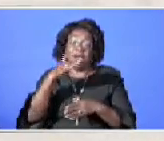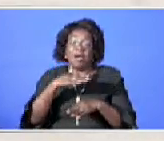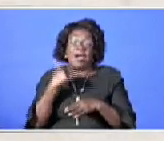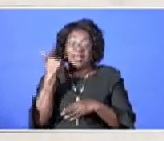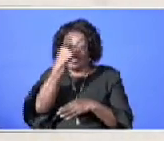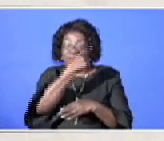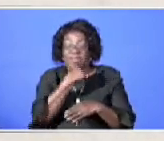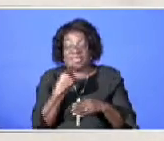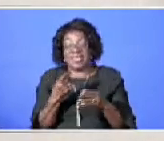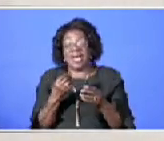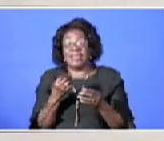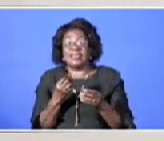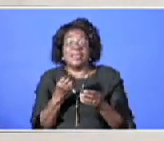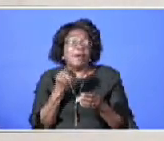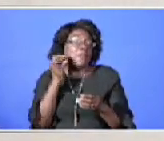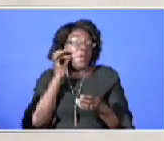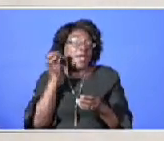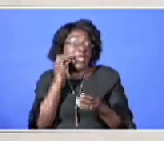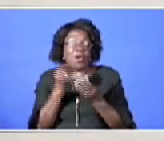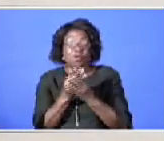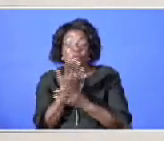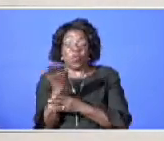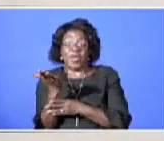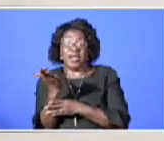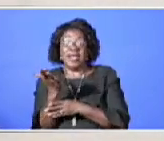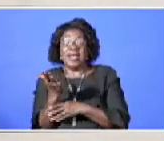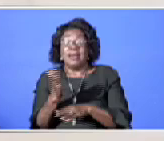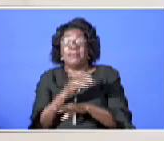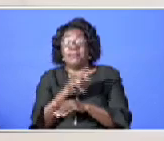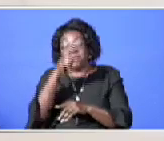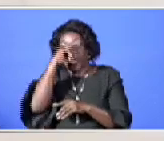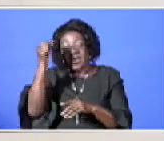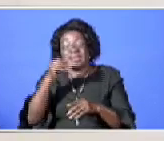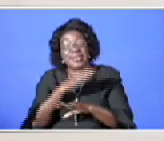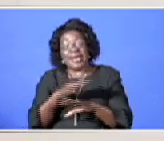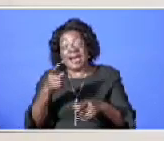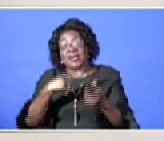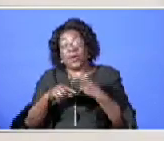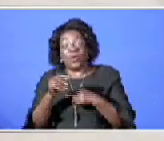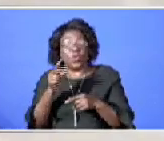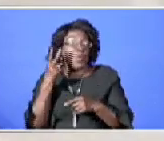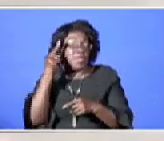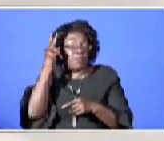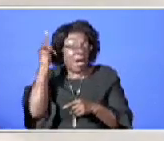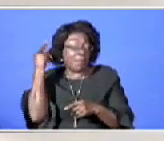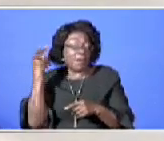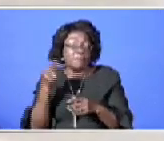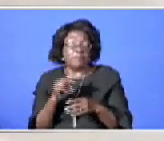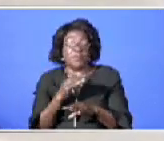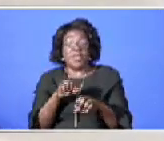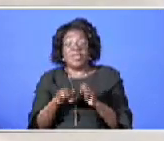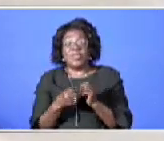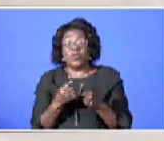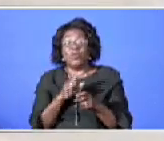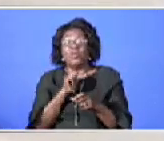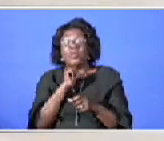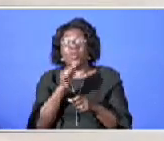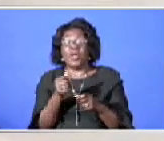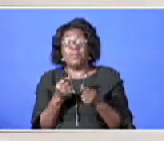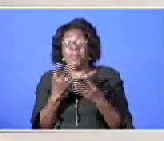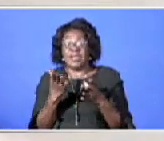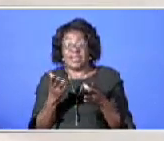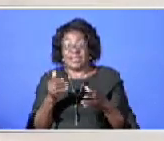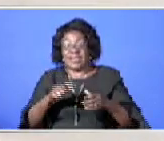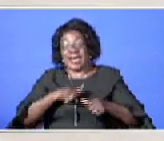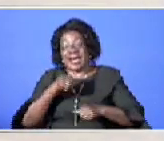some extra stuff growing on me. Yes, and that's called hair. That's because I've had limited access to my barber. So not much access to my barber,